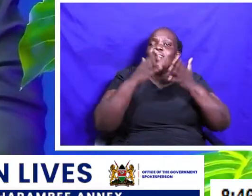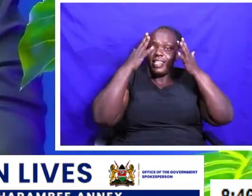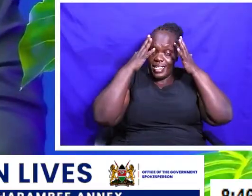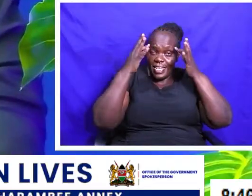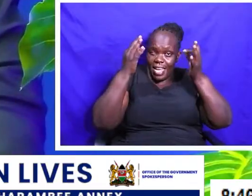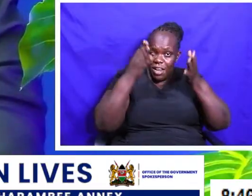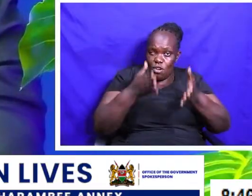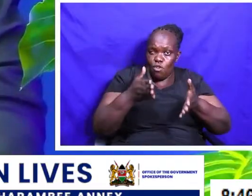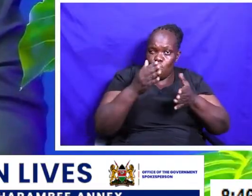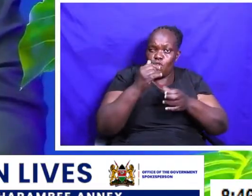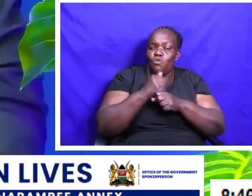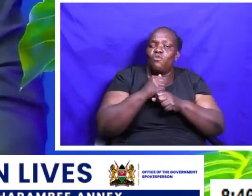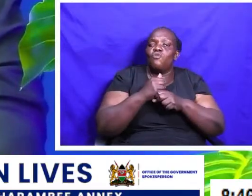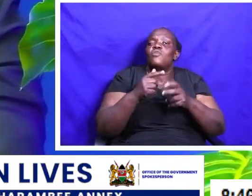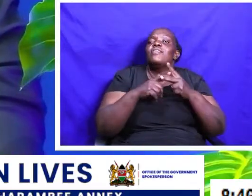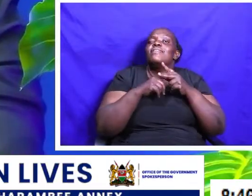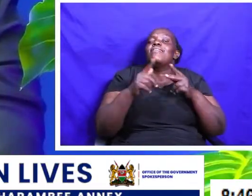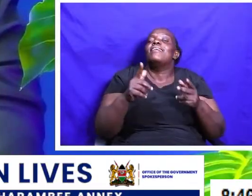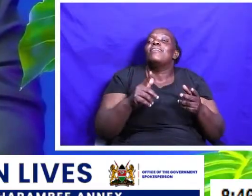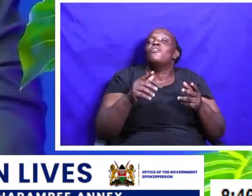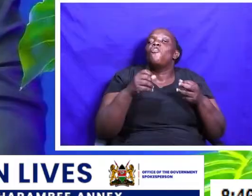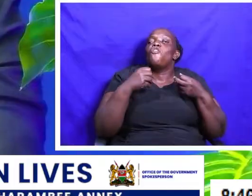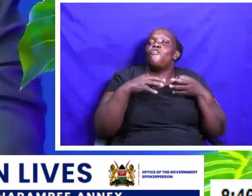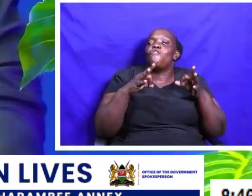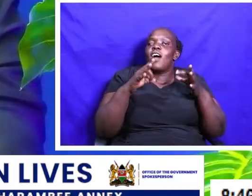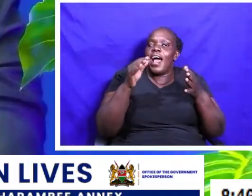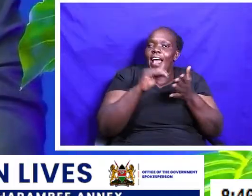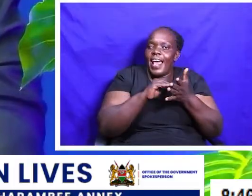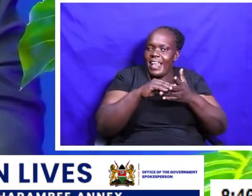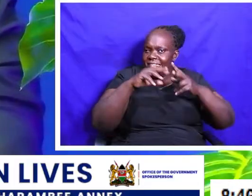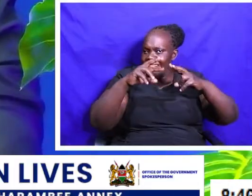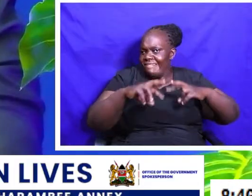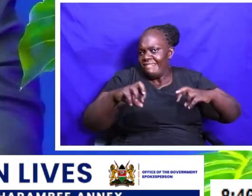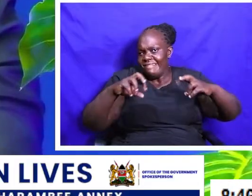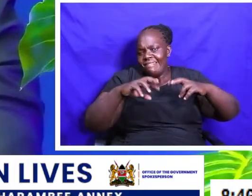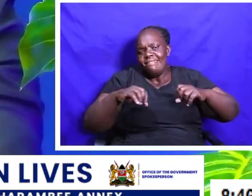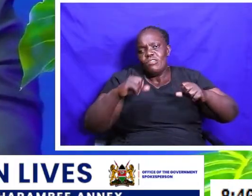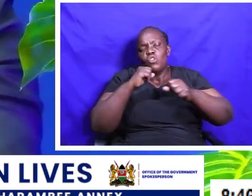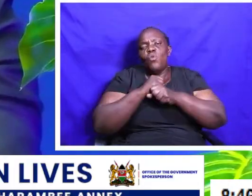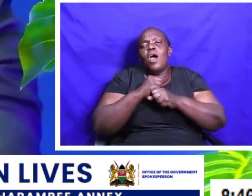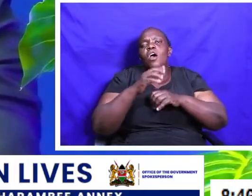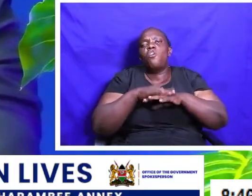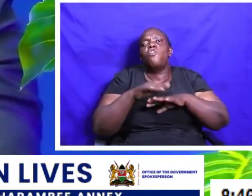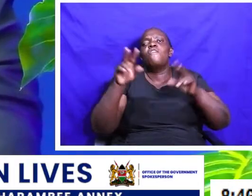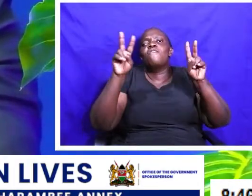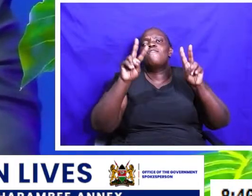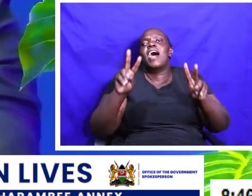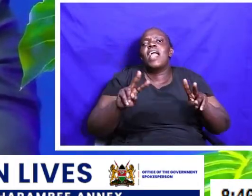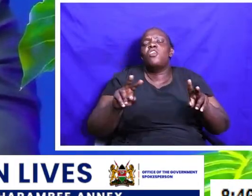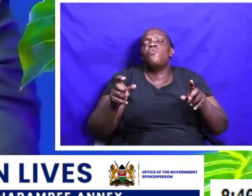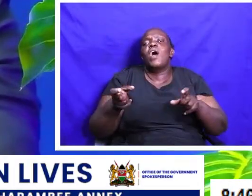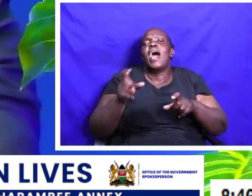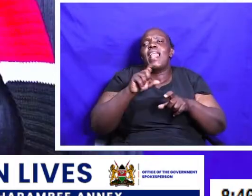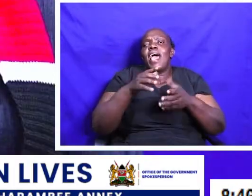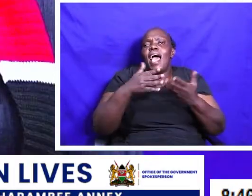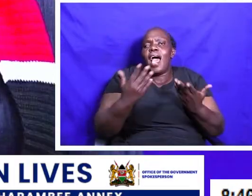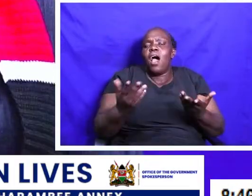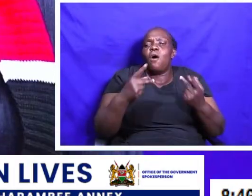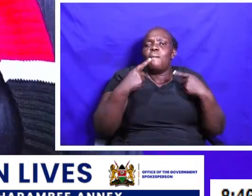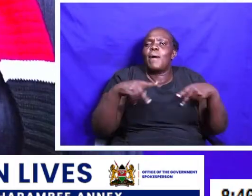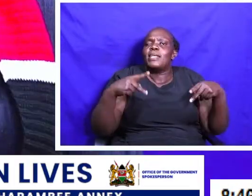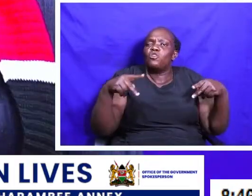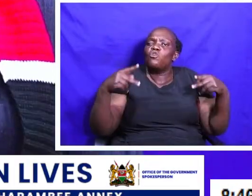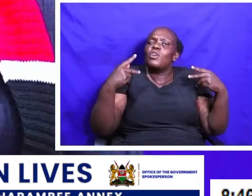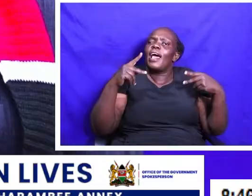I decided to now do the research. I did the research. I worked on first the value addition. How does